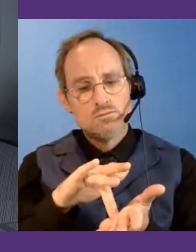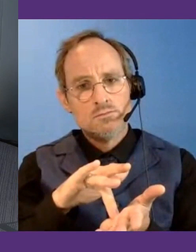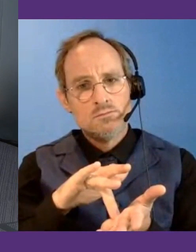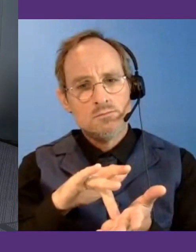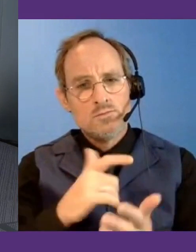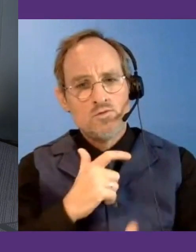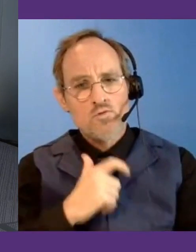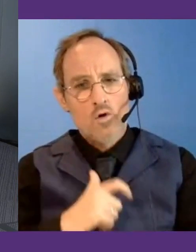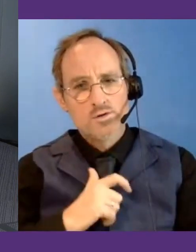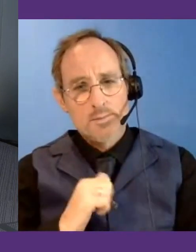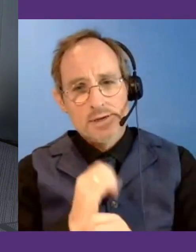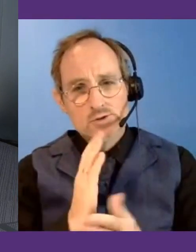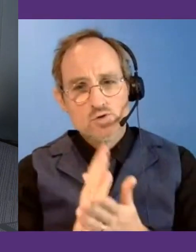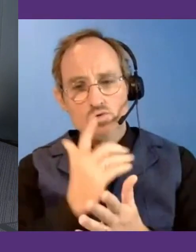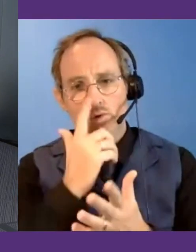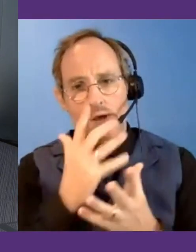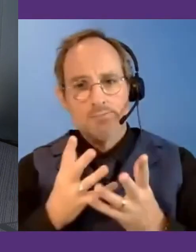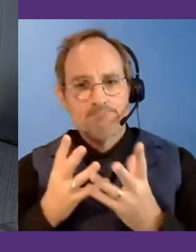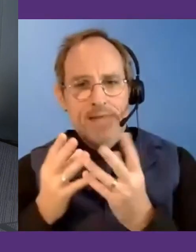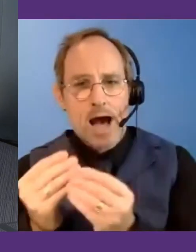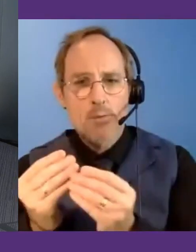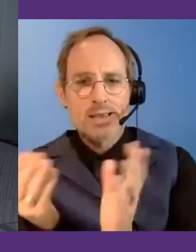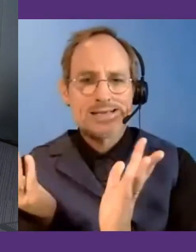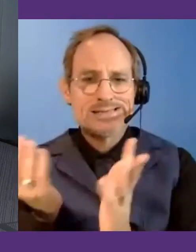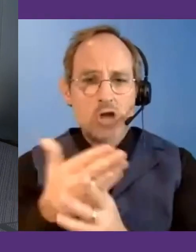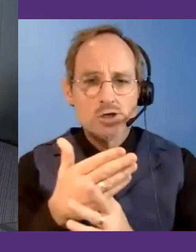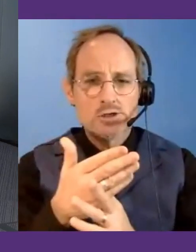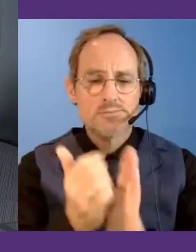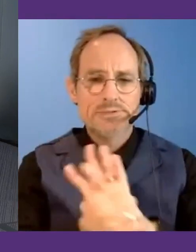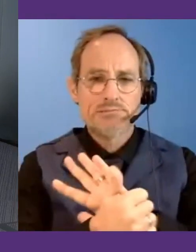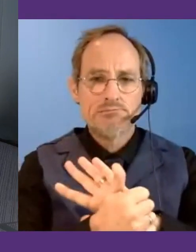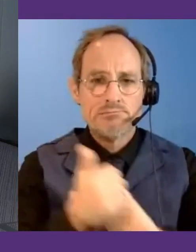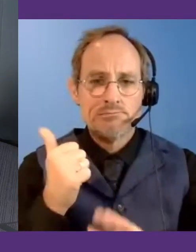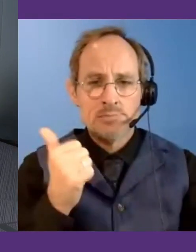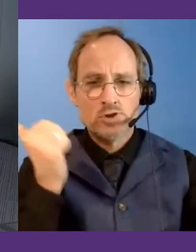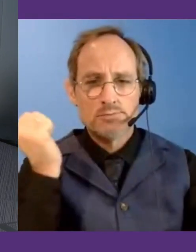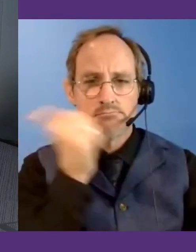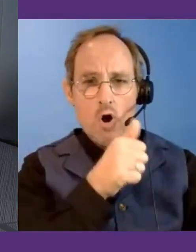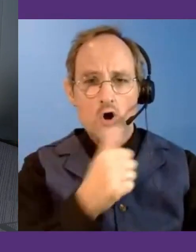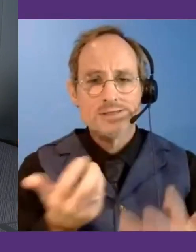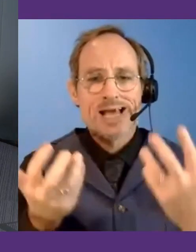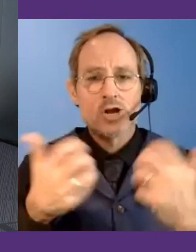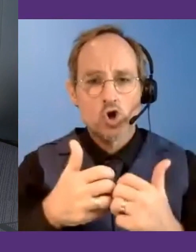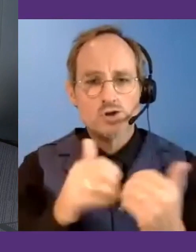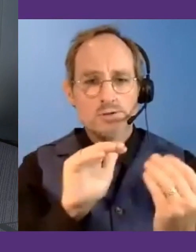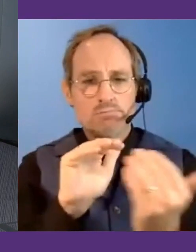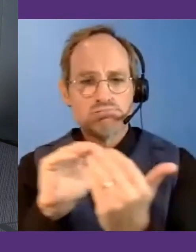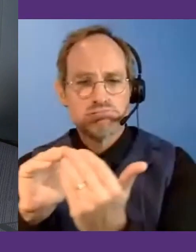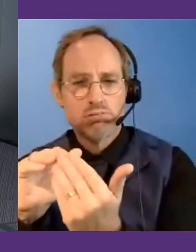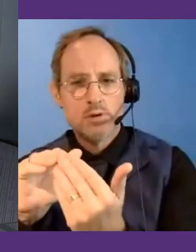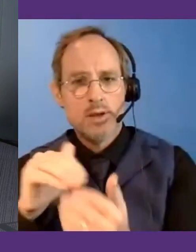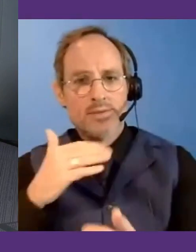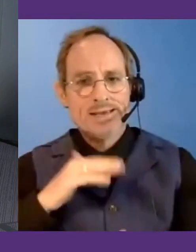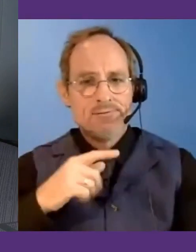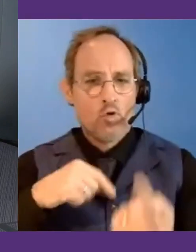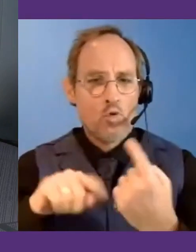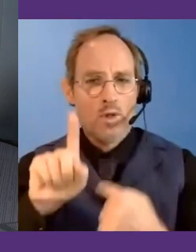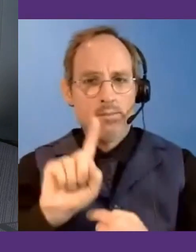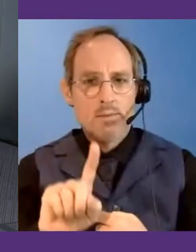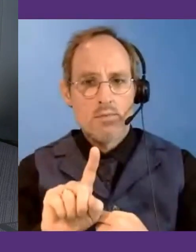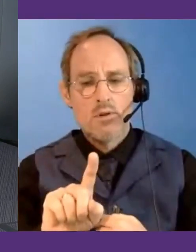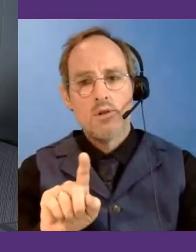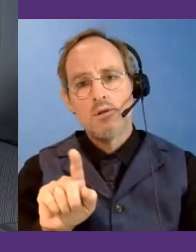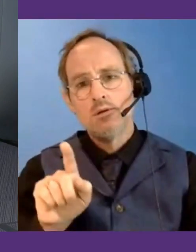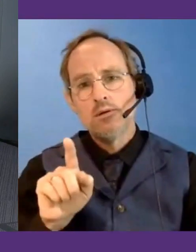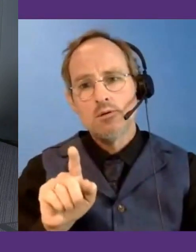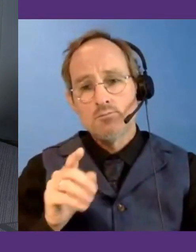with access and smarter technology for all citizens. Well, we've absolutely loved working with you, so we hope to be